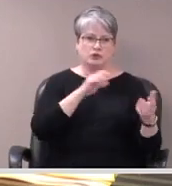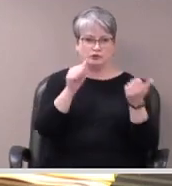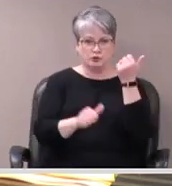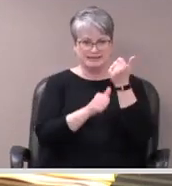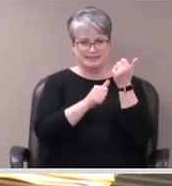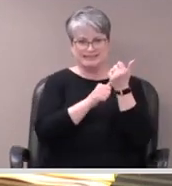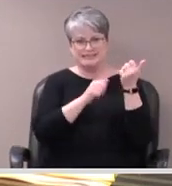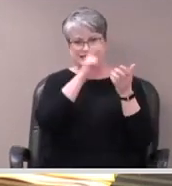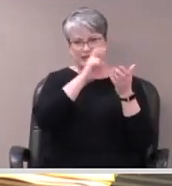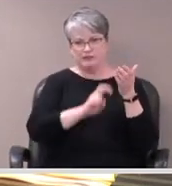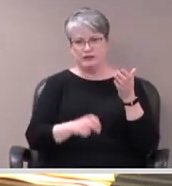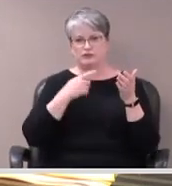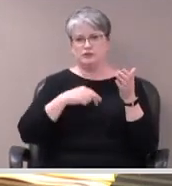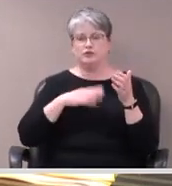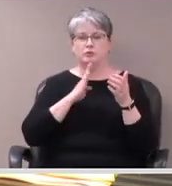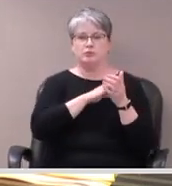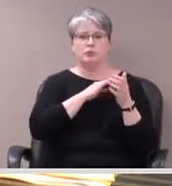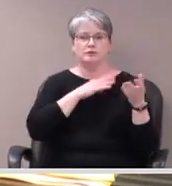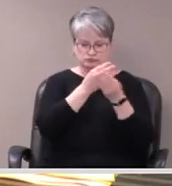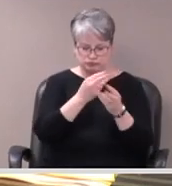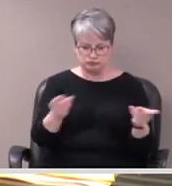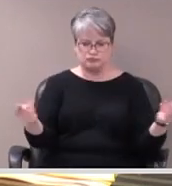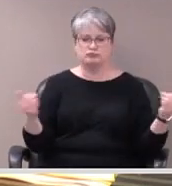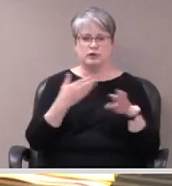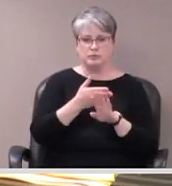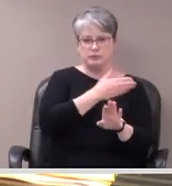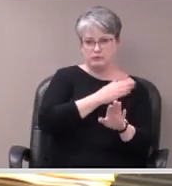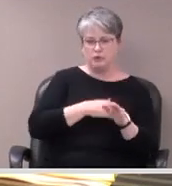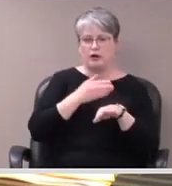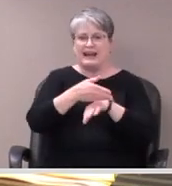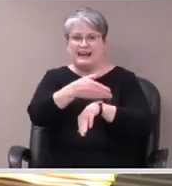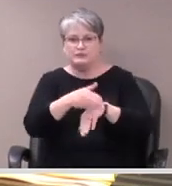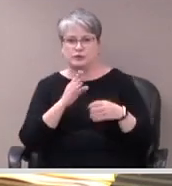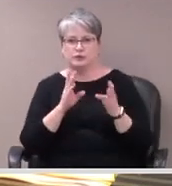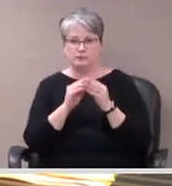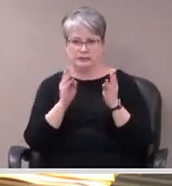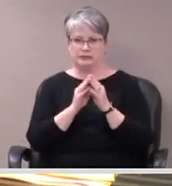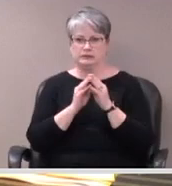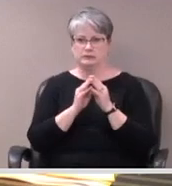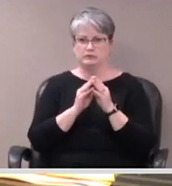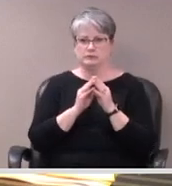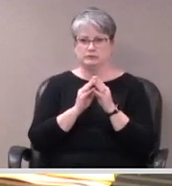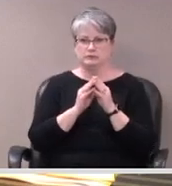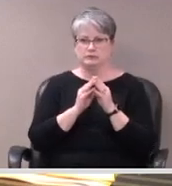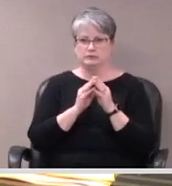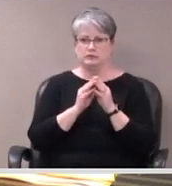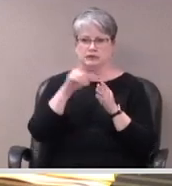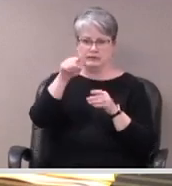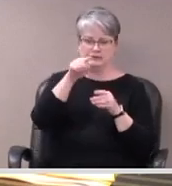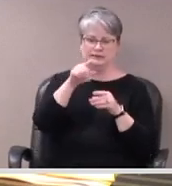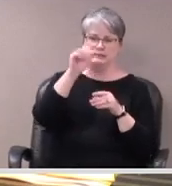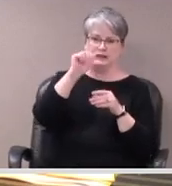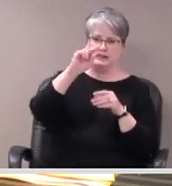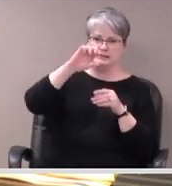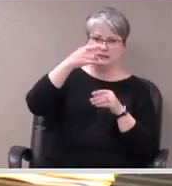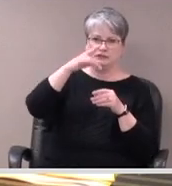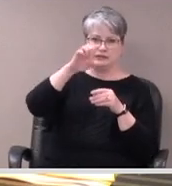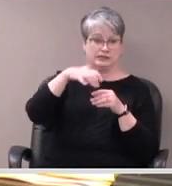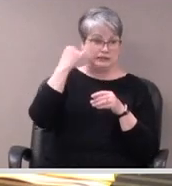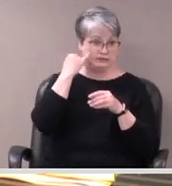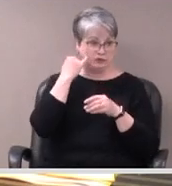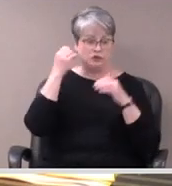to the board for distribution prior to or following the meeting, and she is there. That's Angie. If you have anything